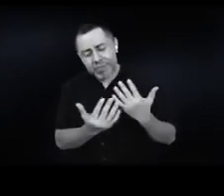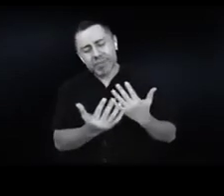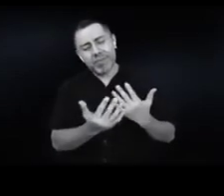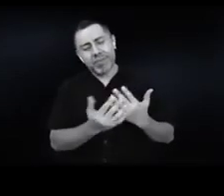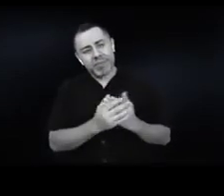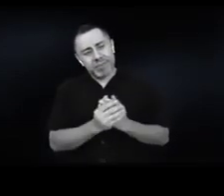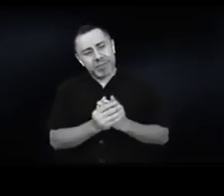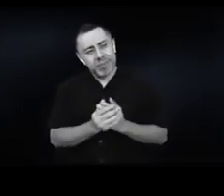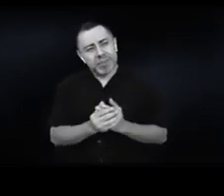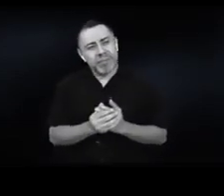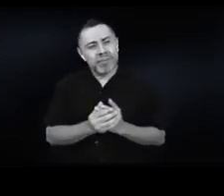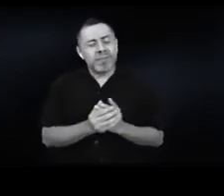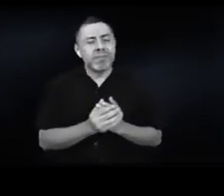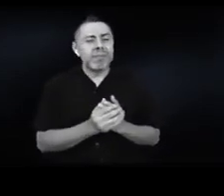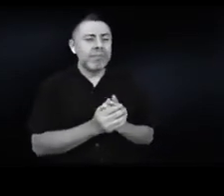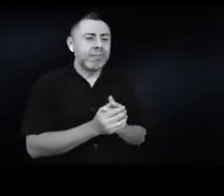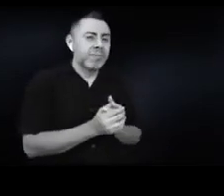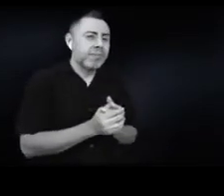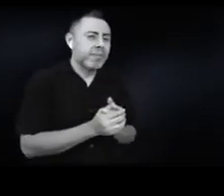it's me